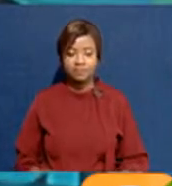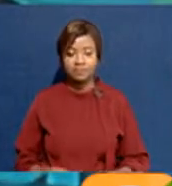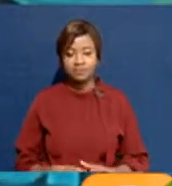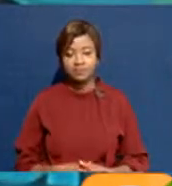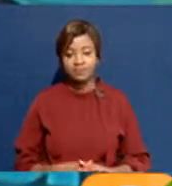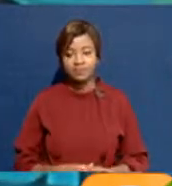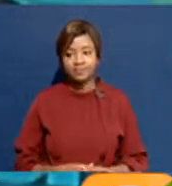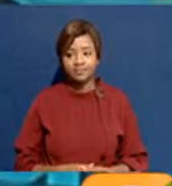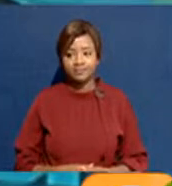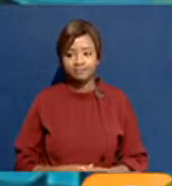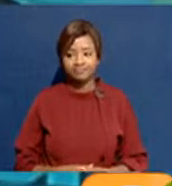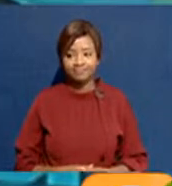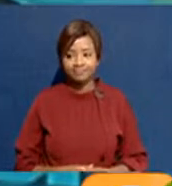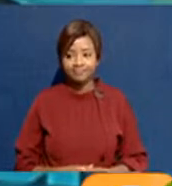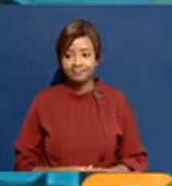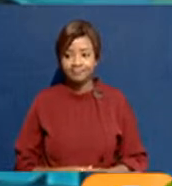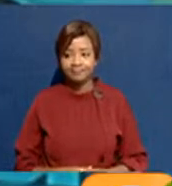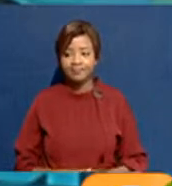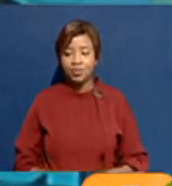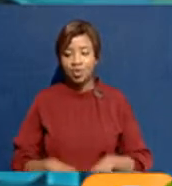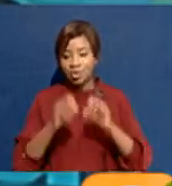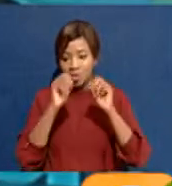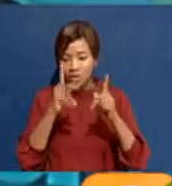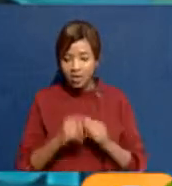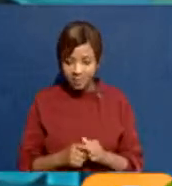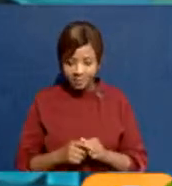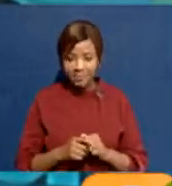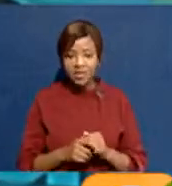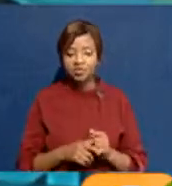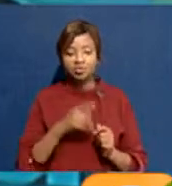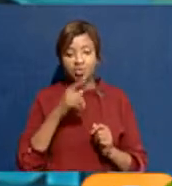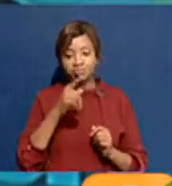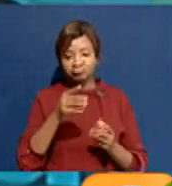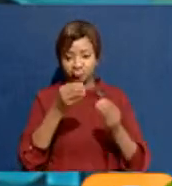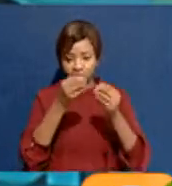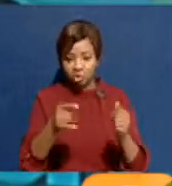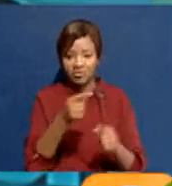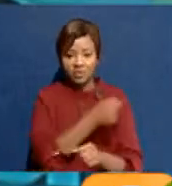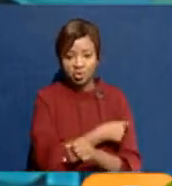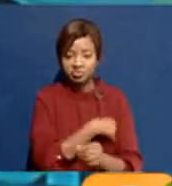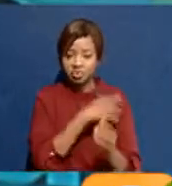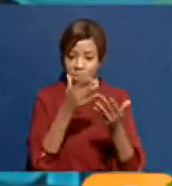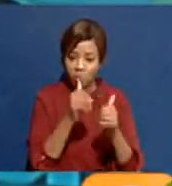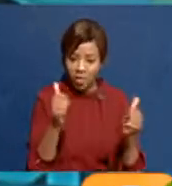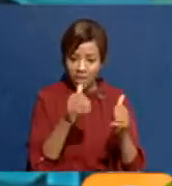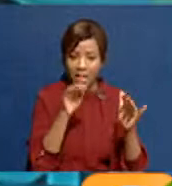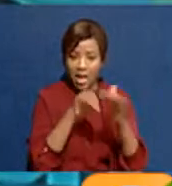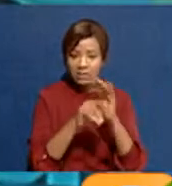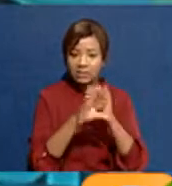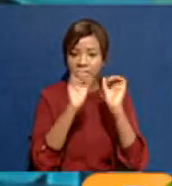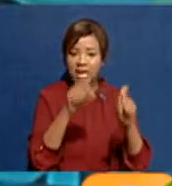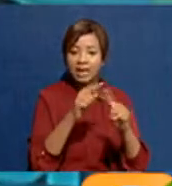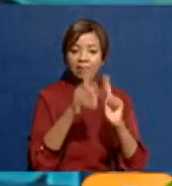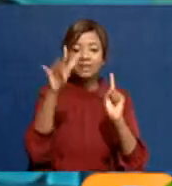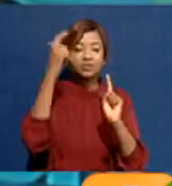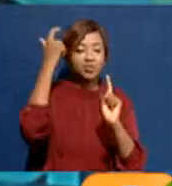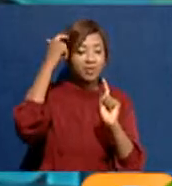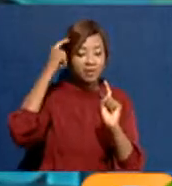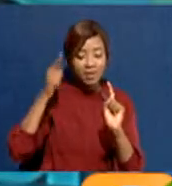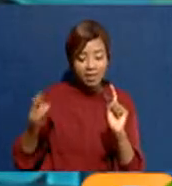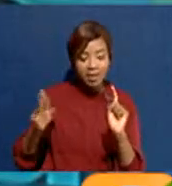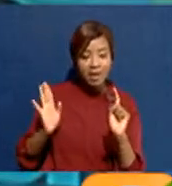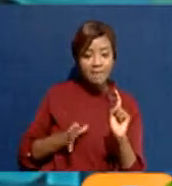caregiver had other things to do. She had work, she had to go to the farm to get food. So she, and